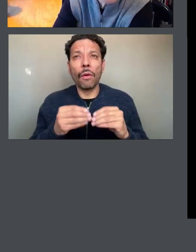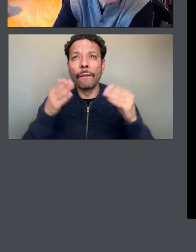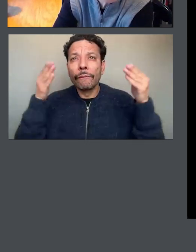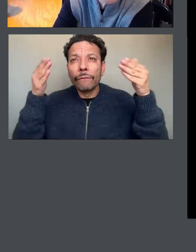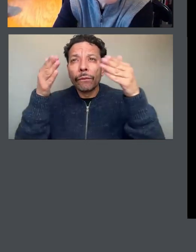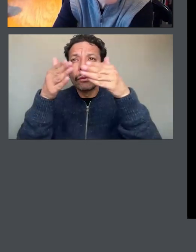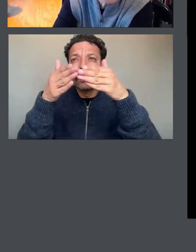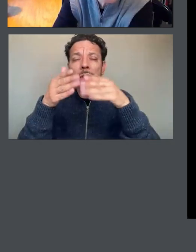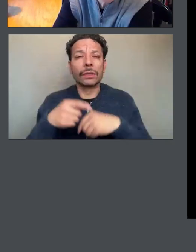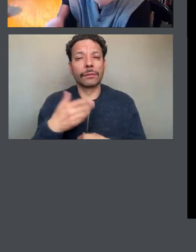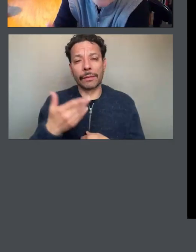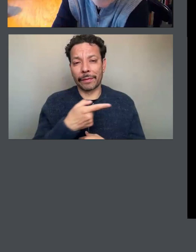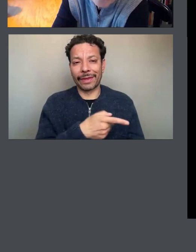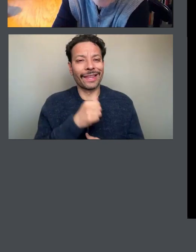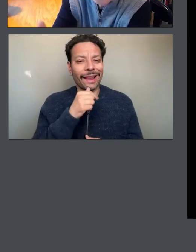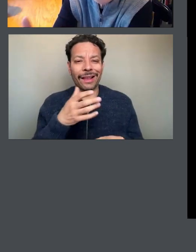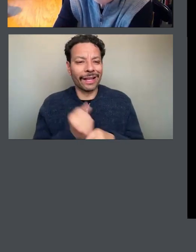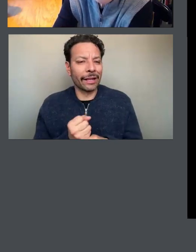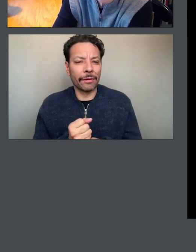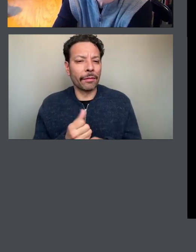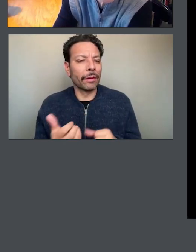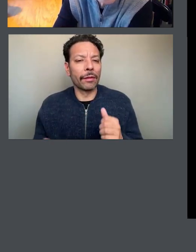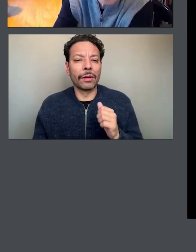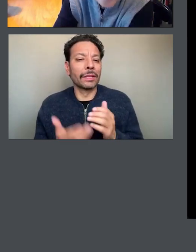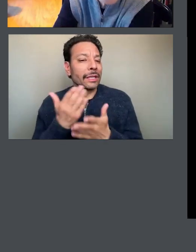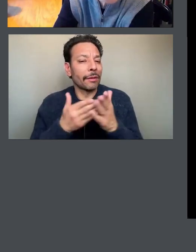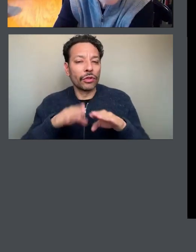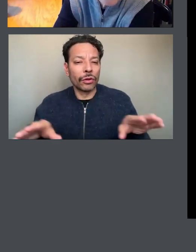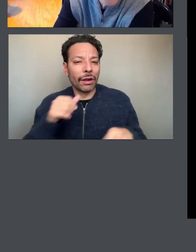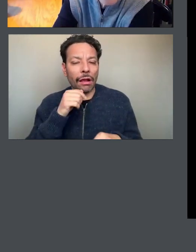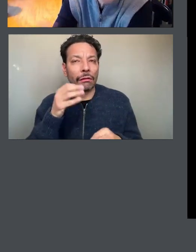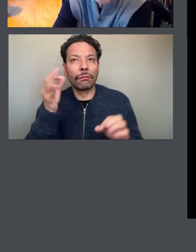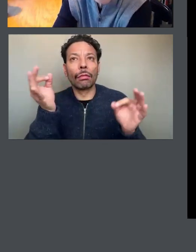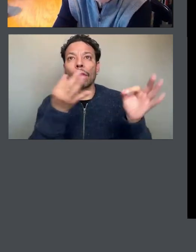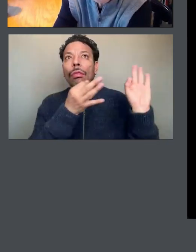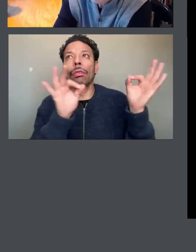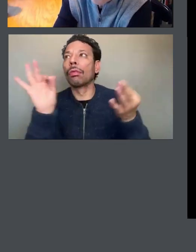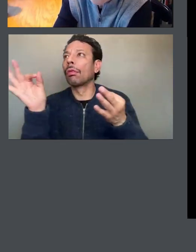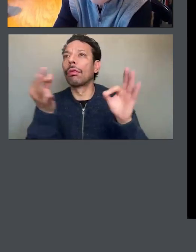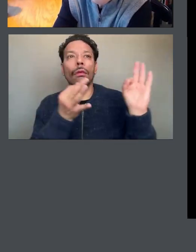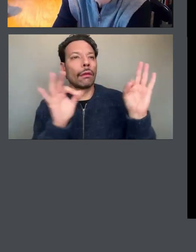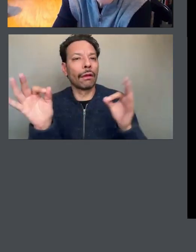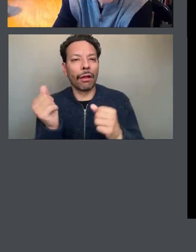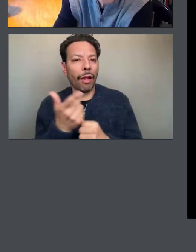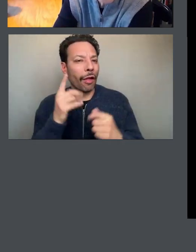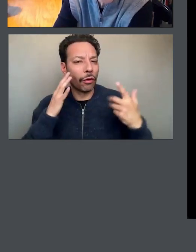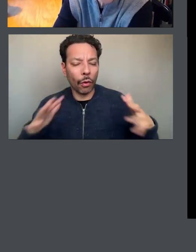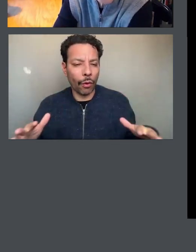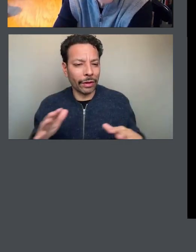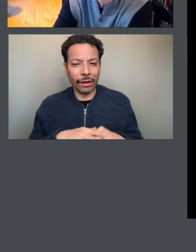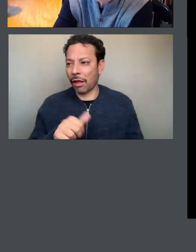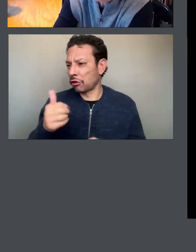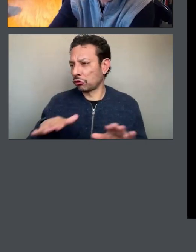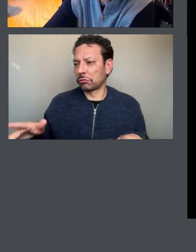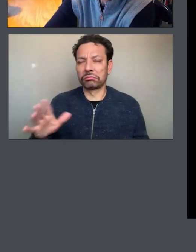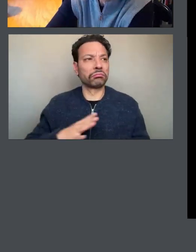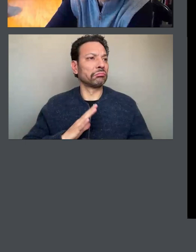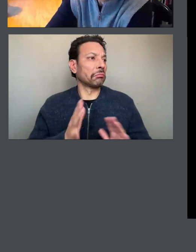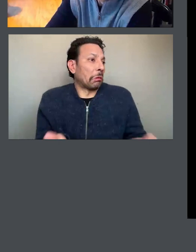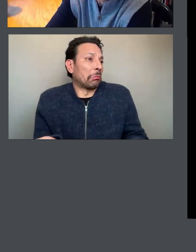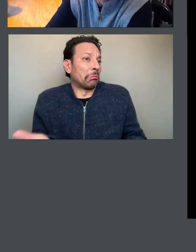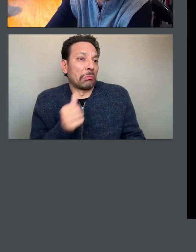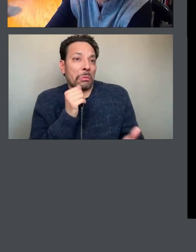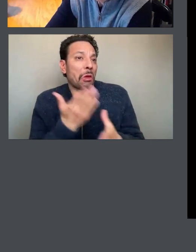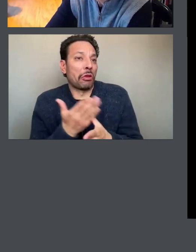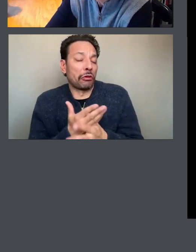Maybe some children don't get as distracted with all of the noise as other children do.